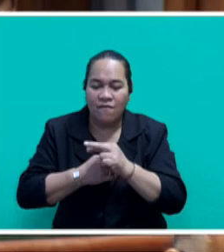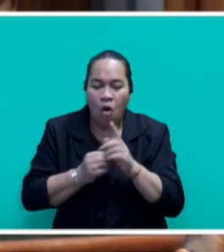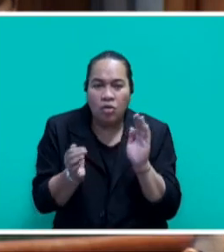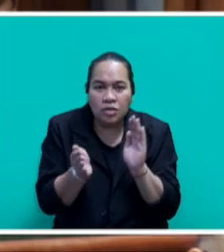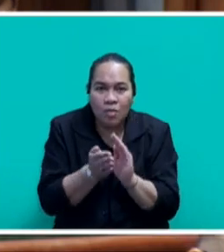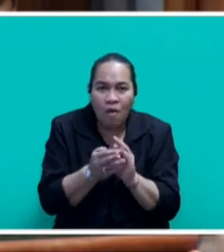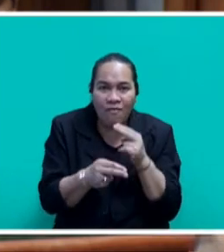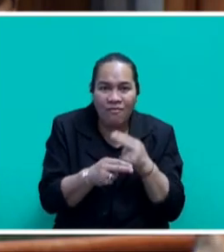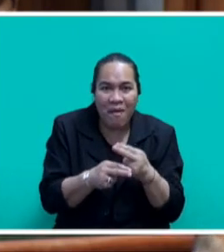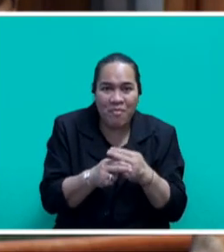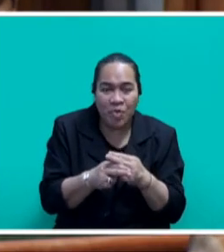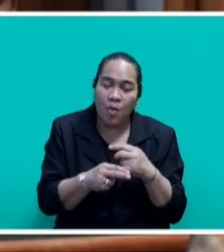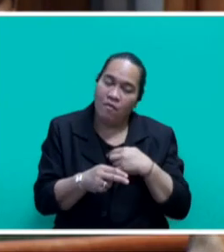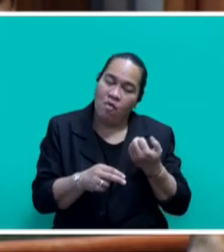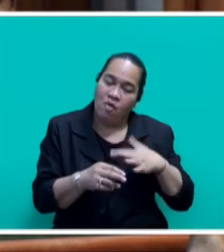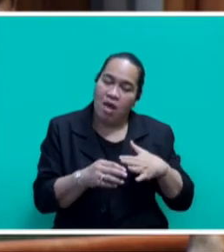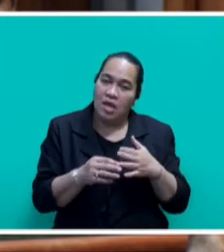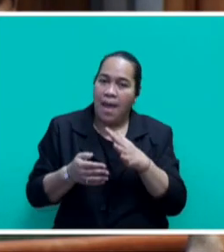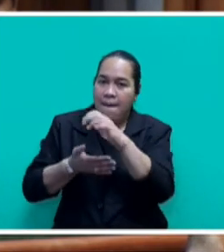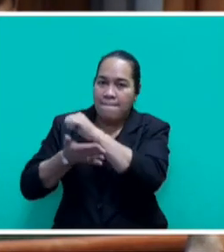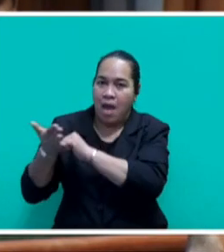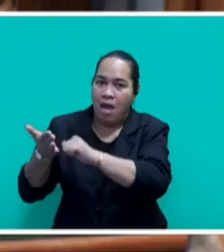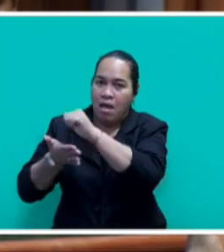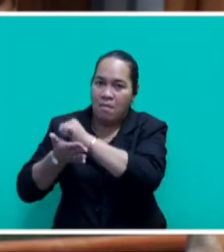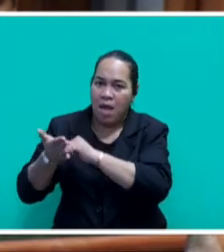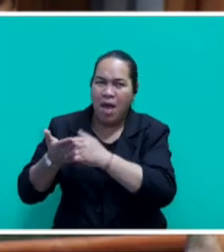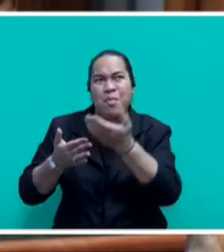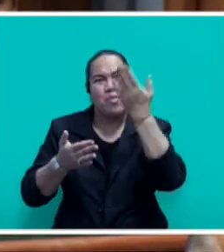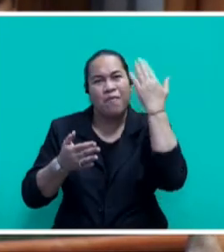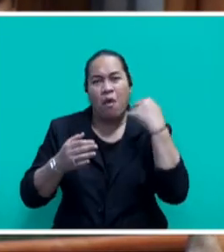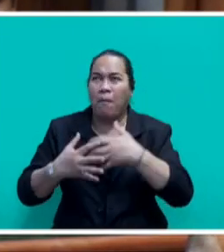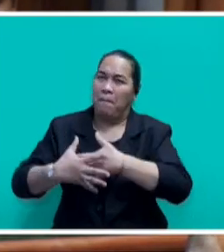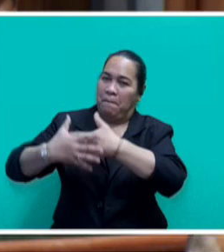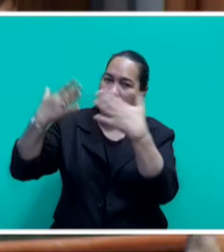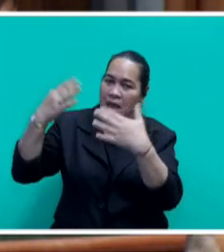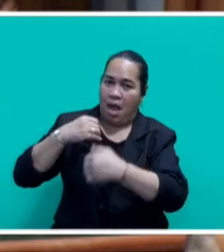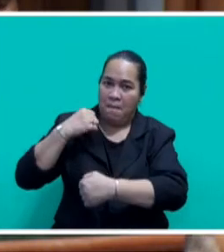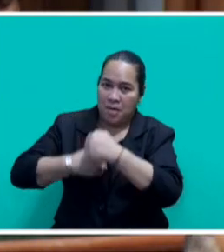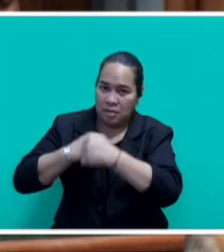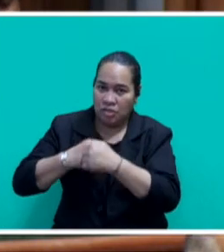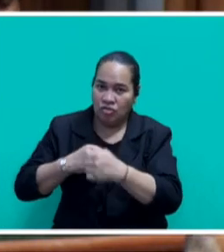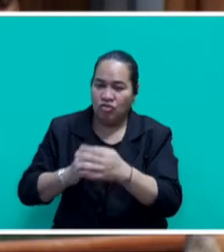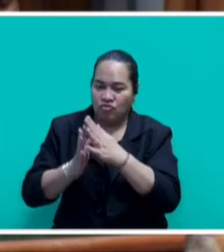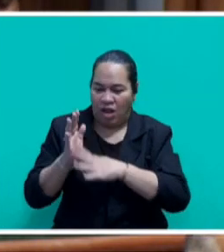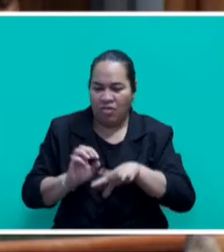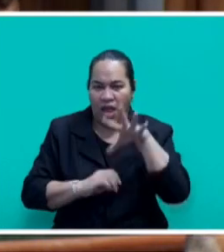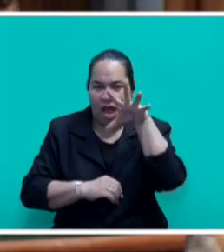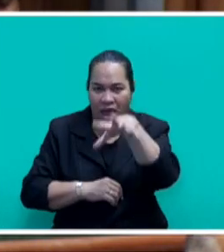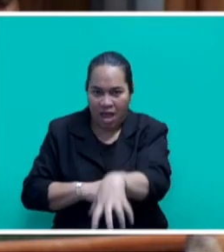We have been purchasing big machines, tractors,